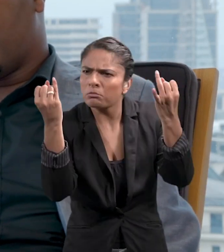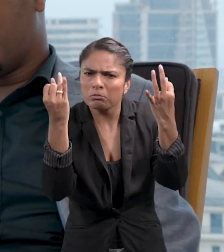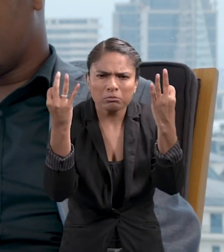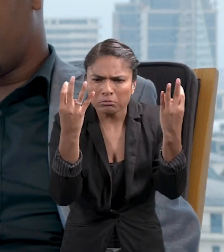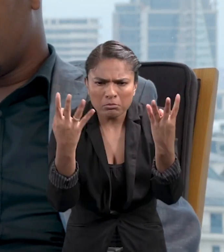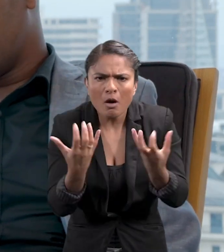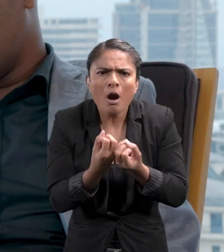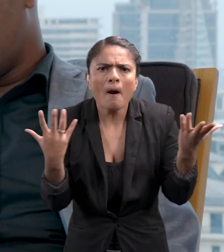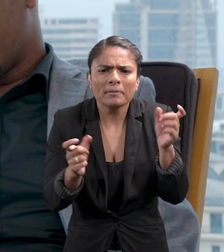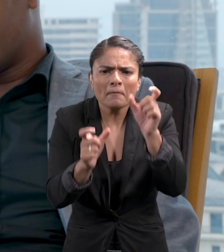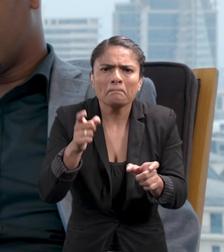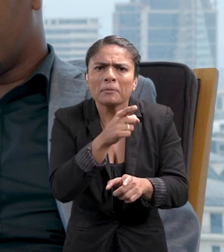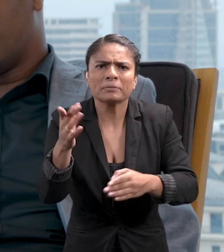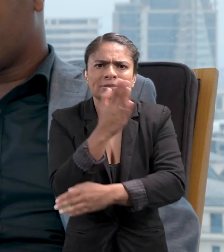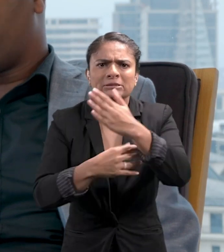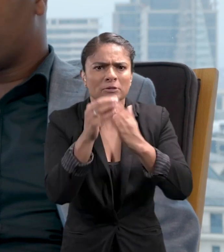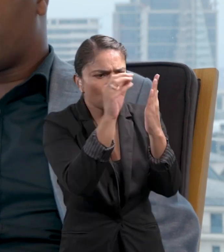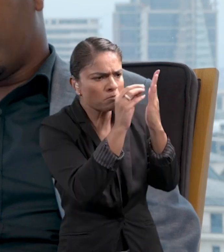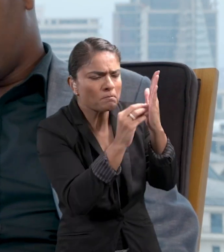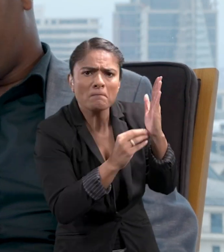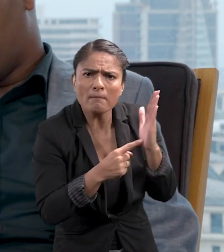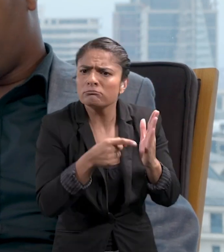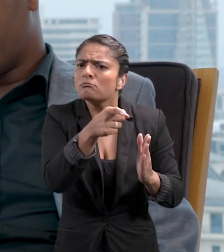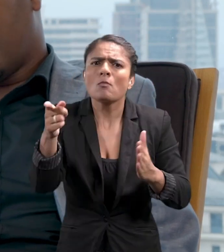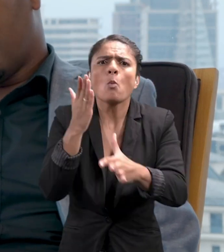people with disabilities and also which